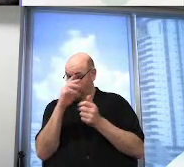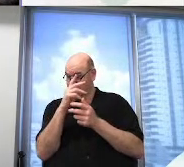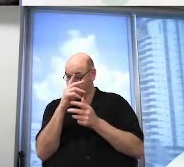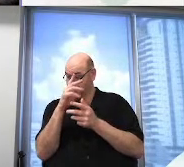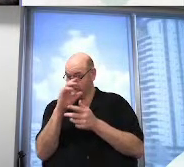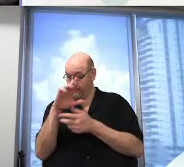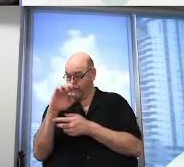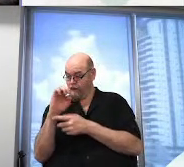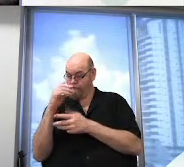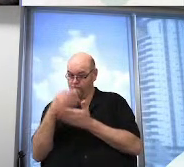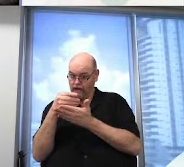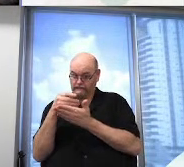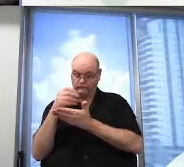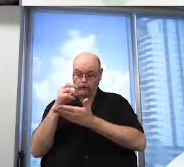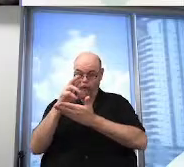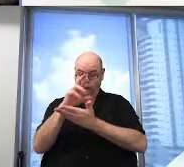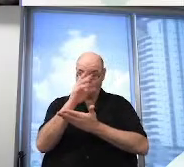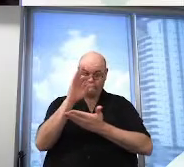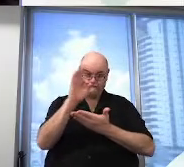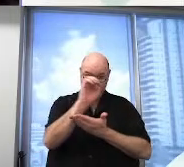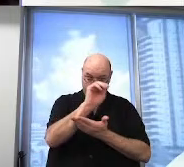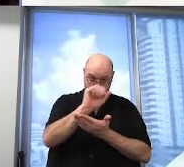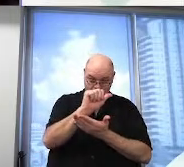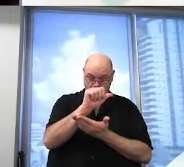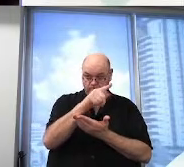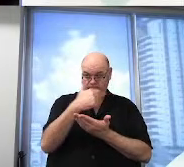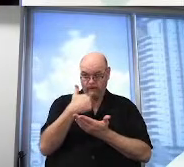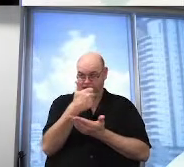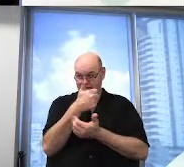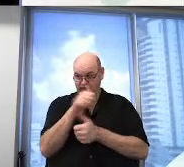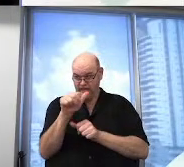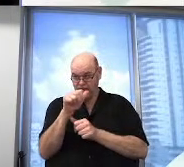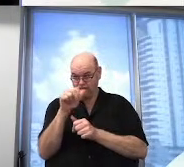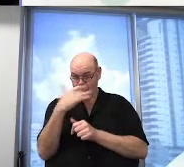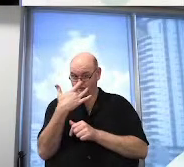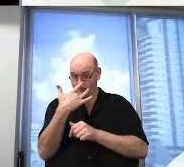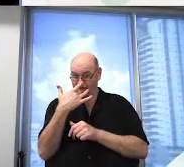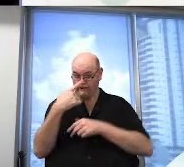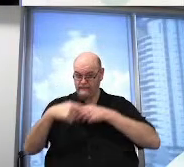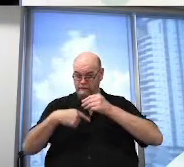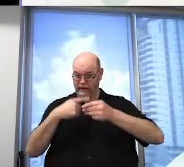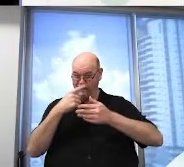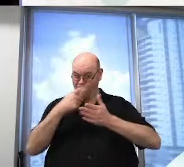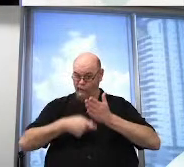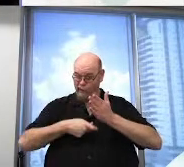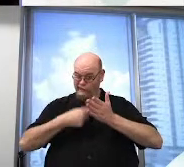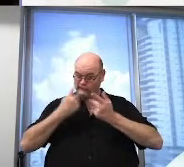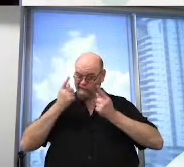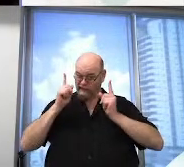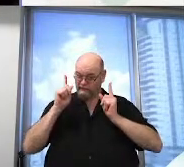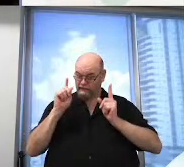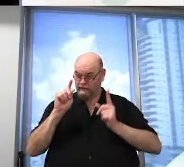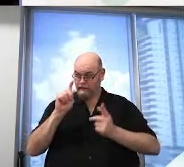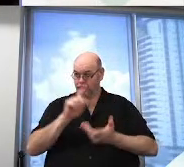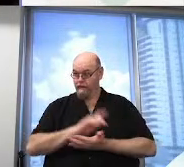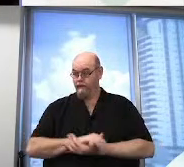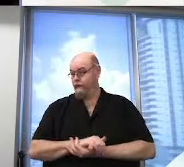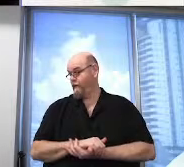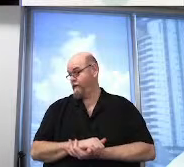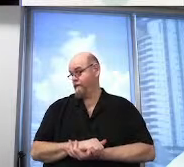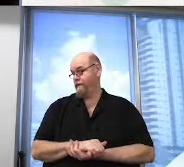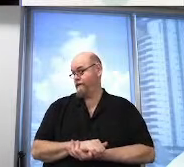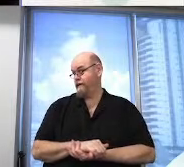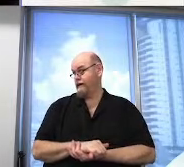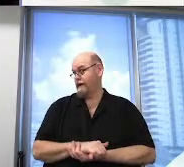funds, would you or anybody who knows from LUMA have a preference in terms of cost effectiveness?